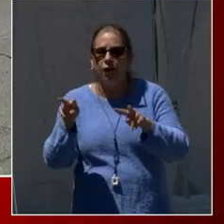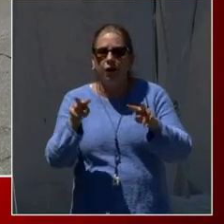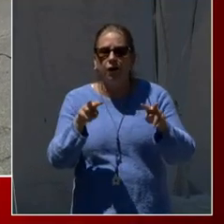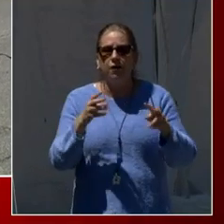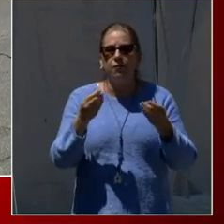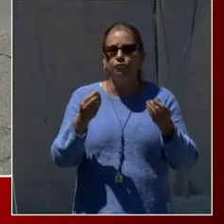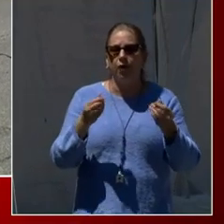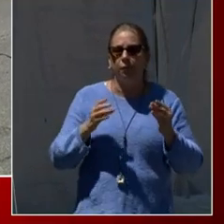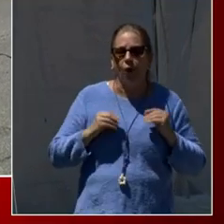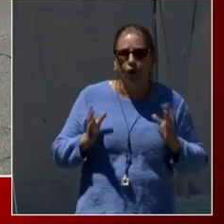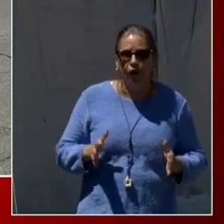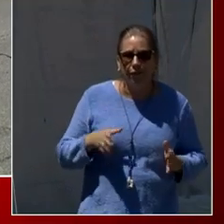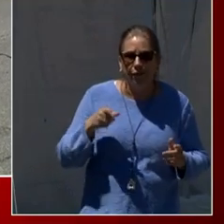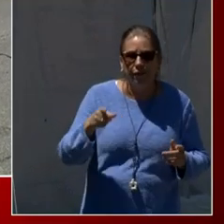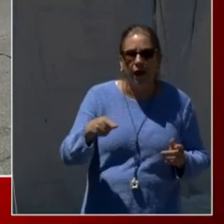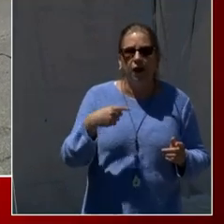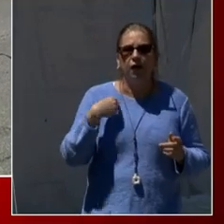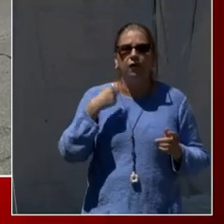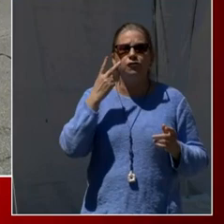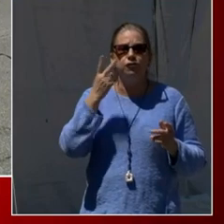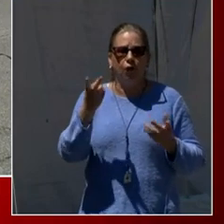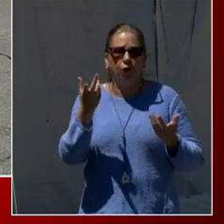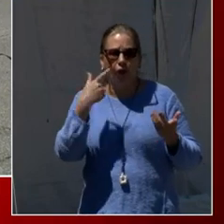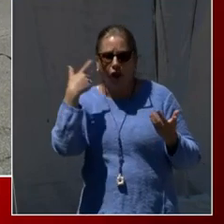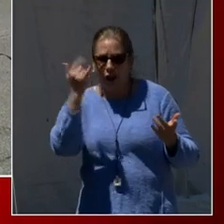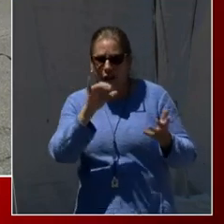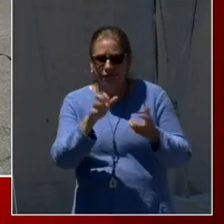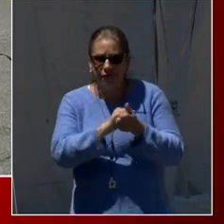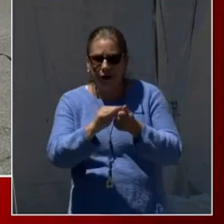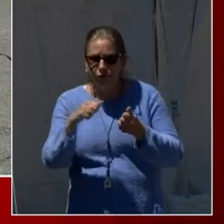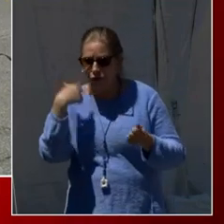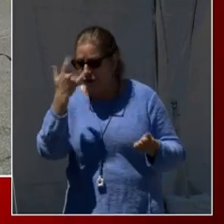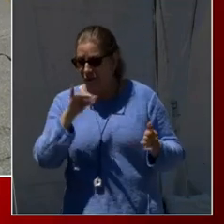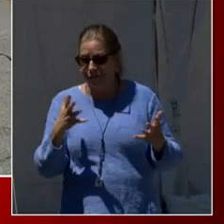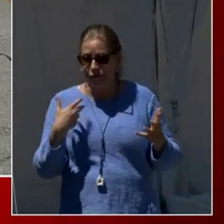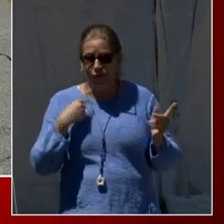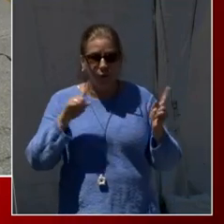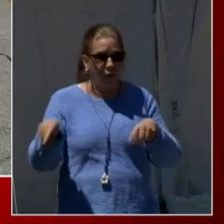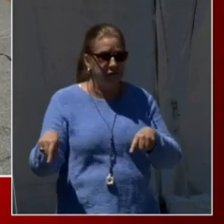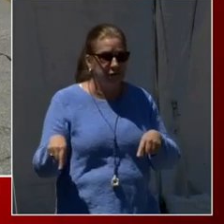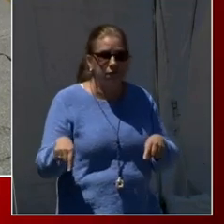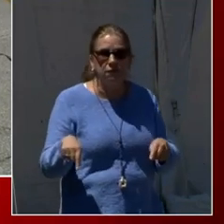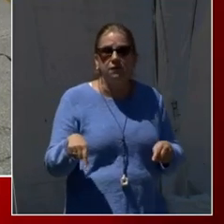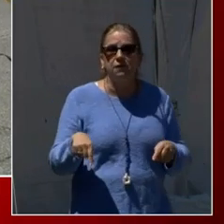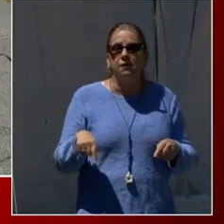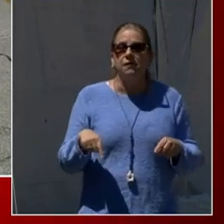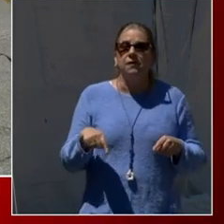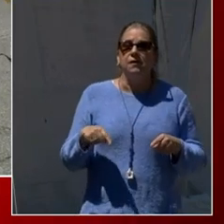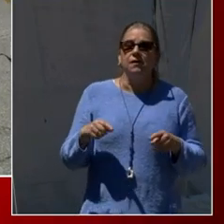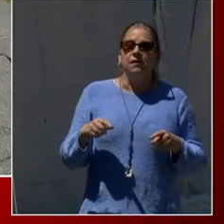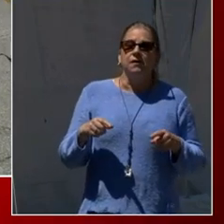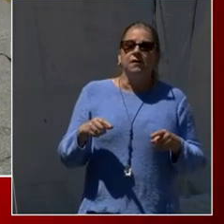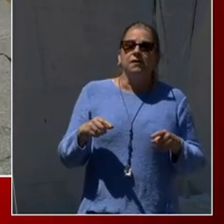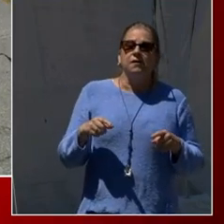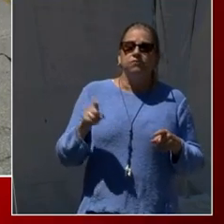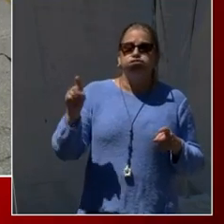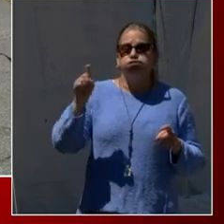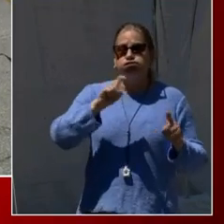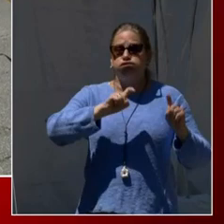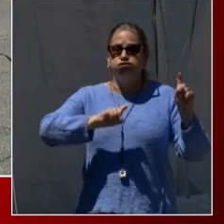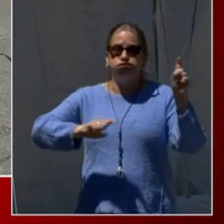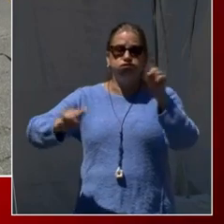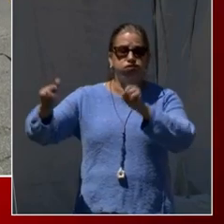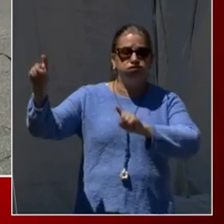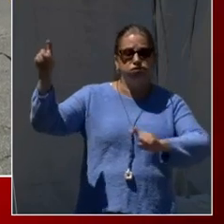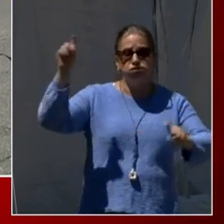the damage of the lobby of the AFL building and the considerable graffiti on the outside. And I don't have to